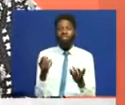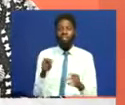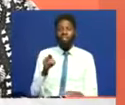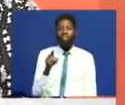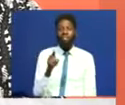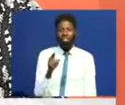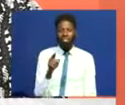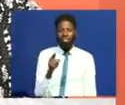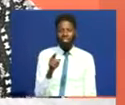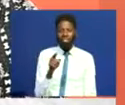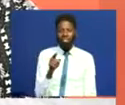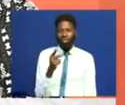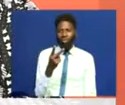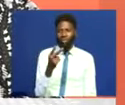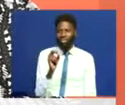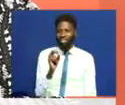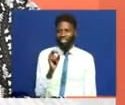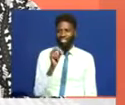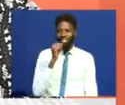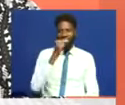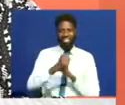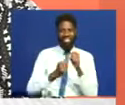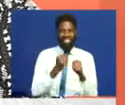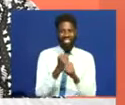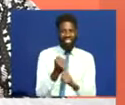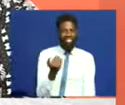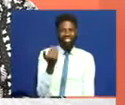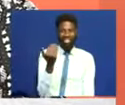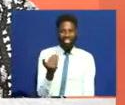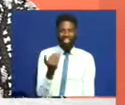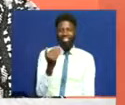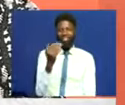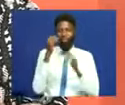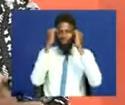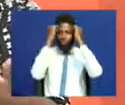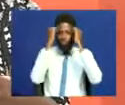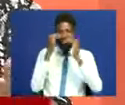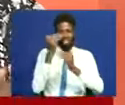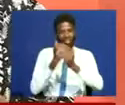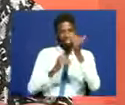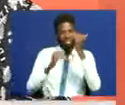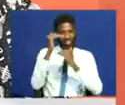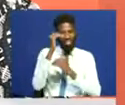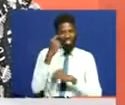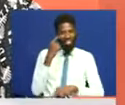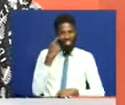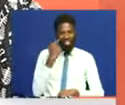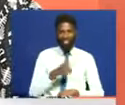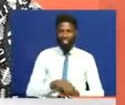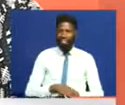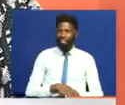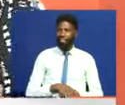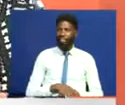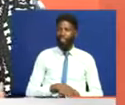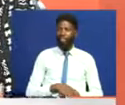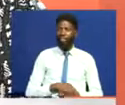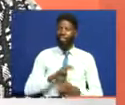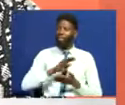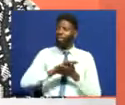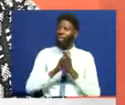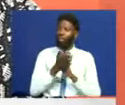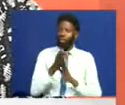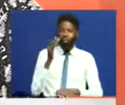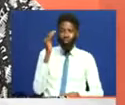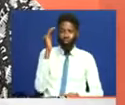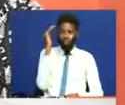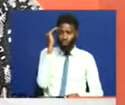a child. She was a university student, and defined her by the nature of her death. Without even knowing anything about